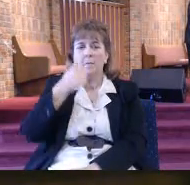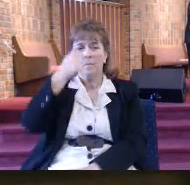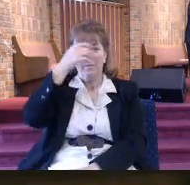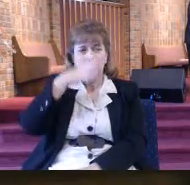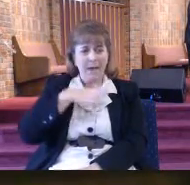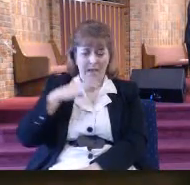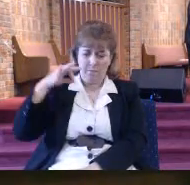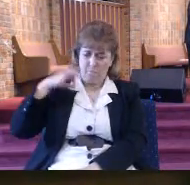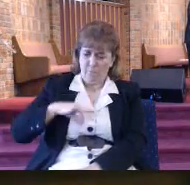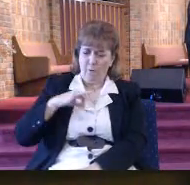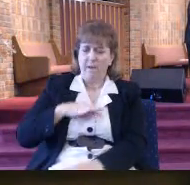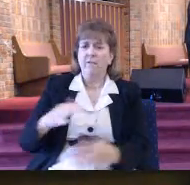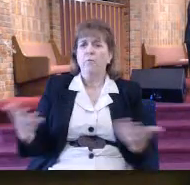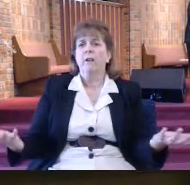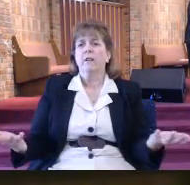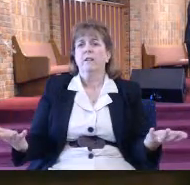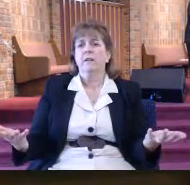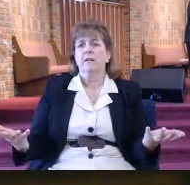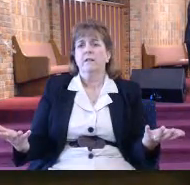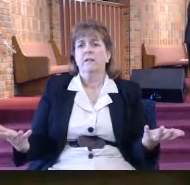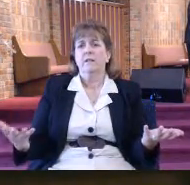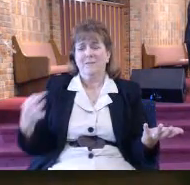What shall it profit a man